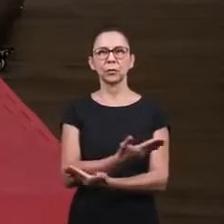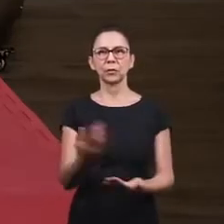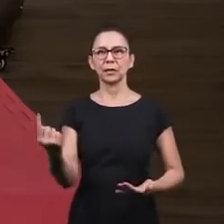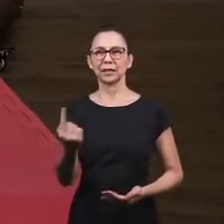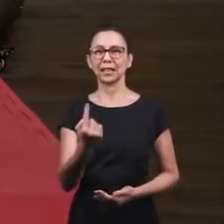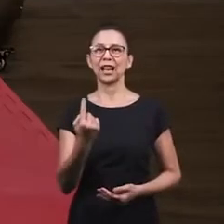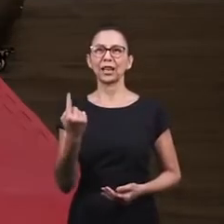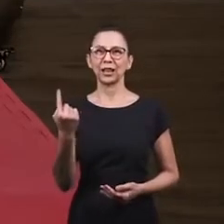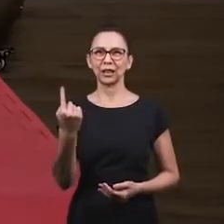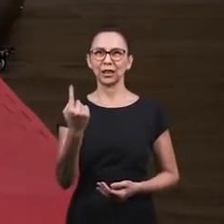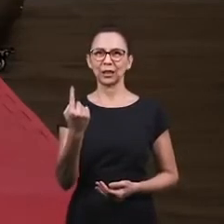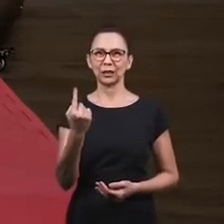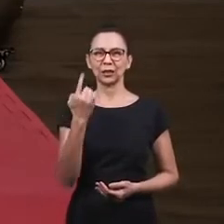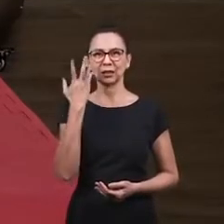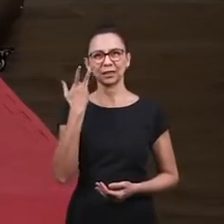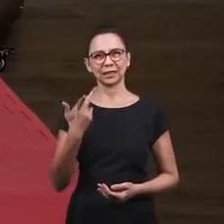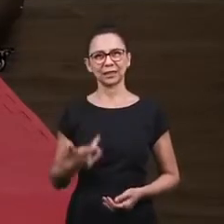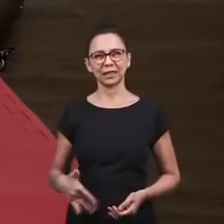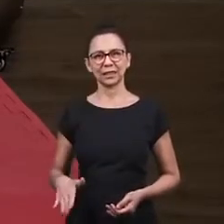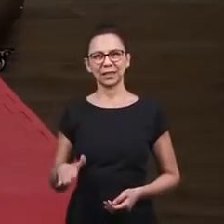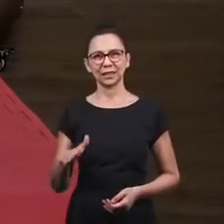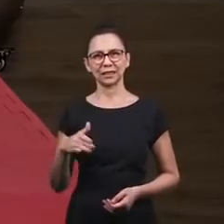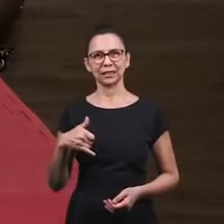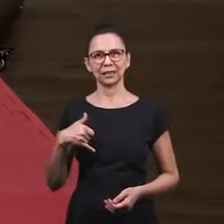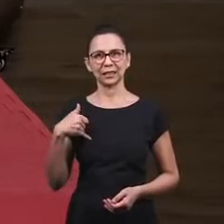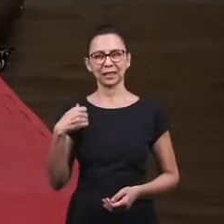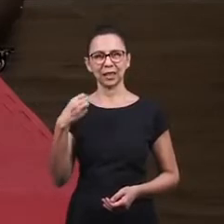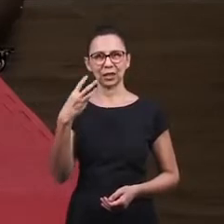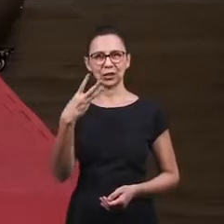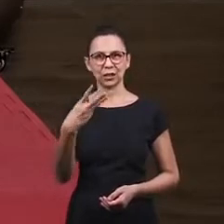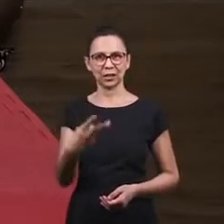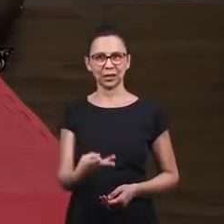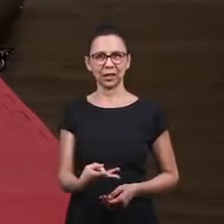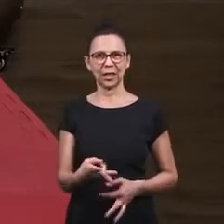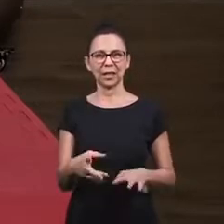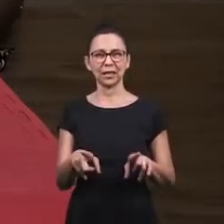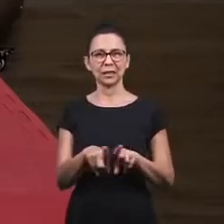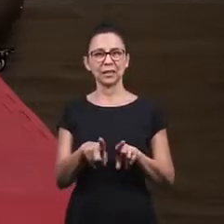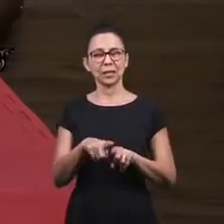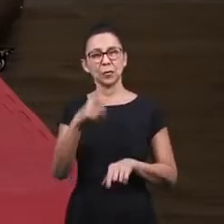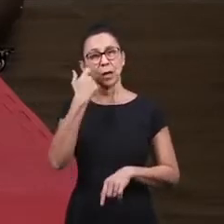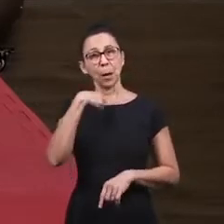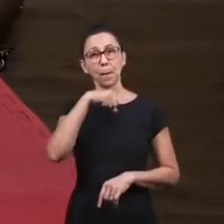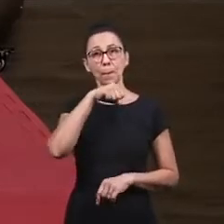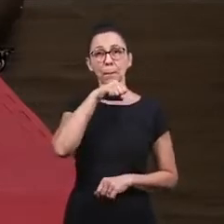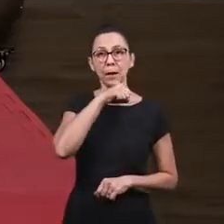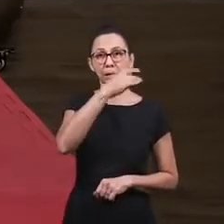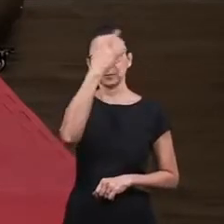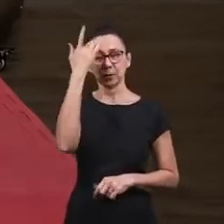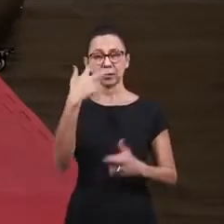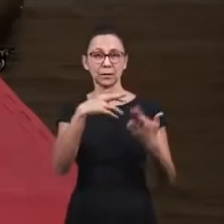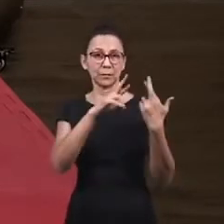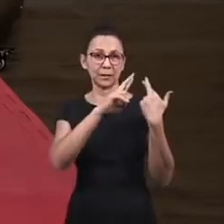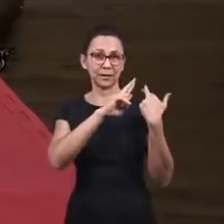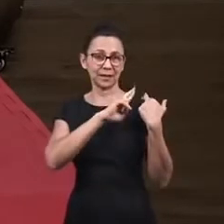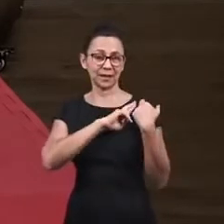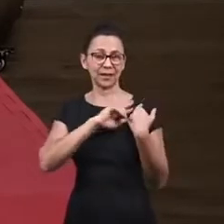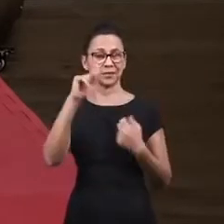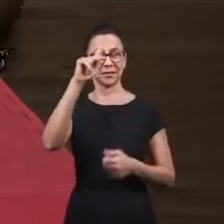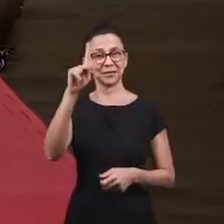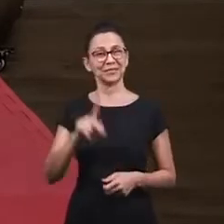children. Up until 3 years old, the mothers and the pregnant ladies and those responsible with the peace of the Lord